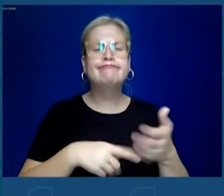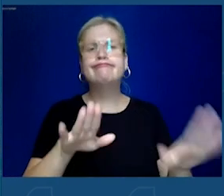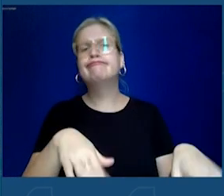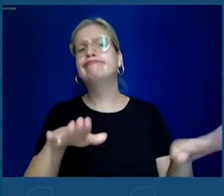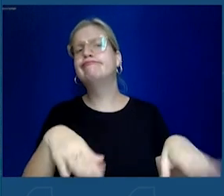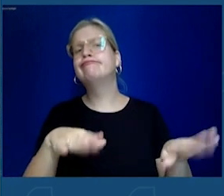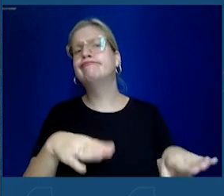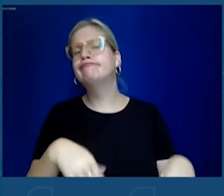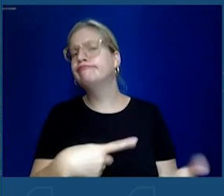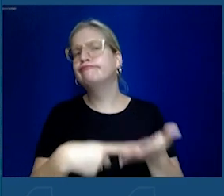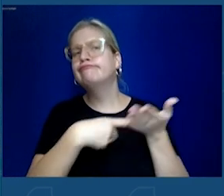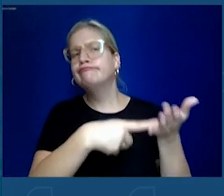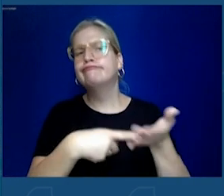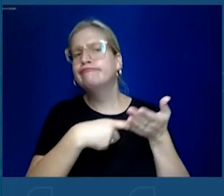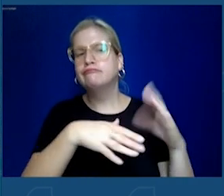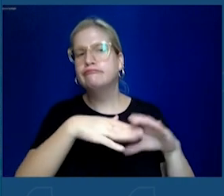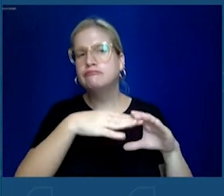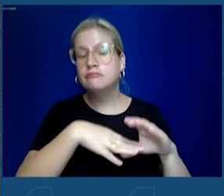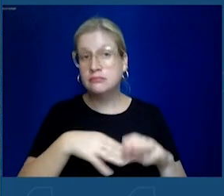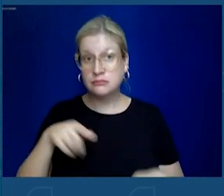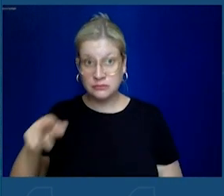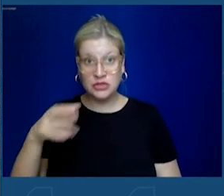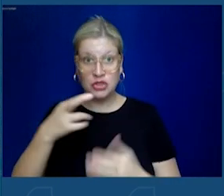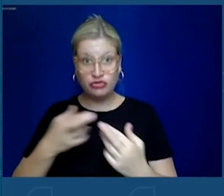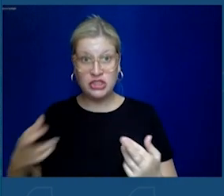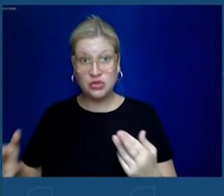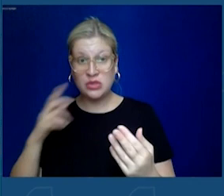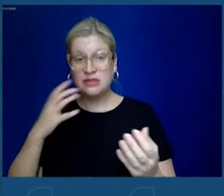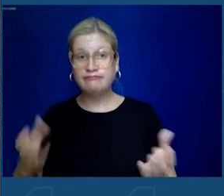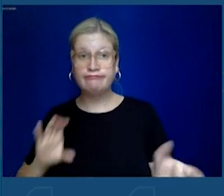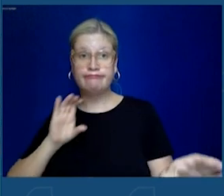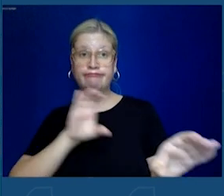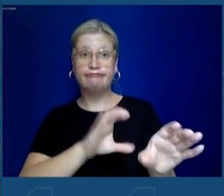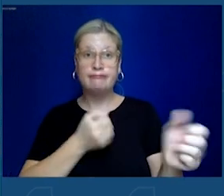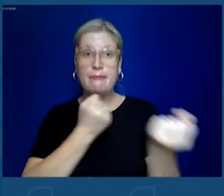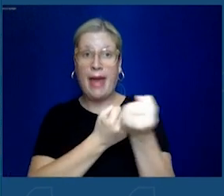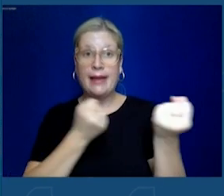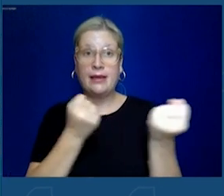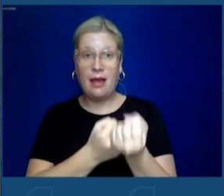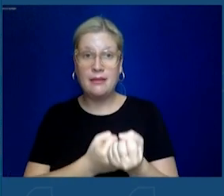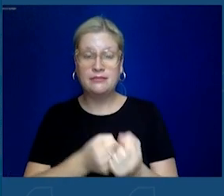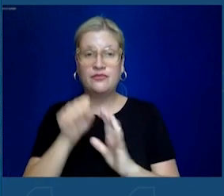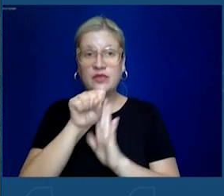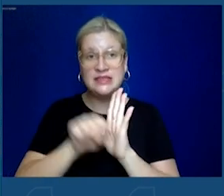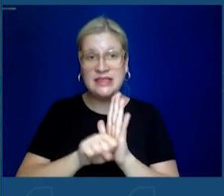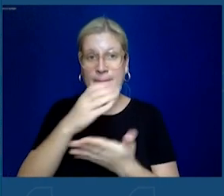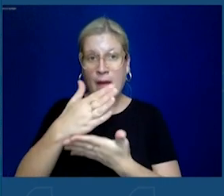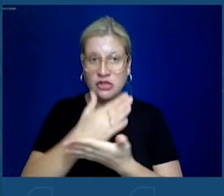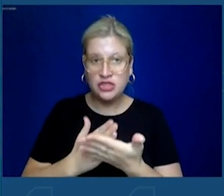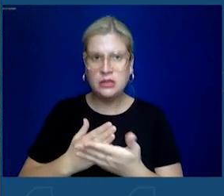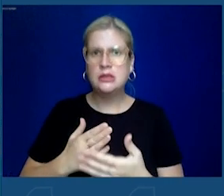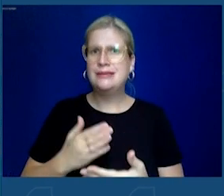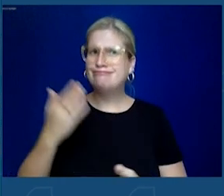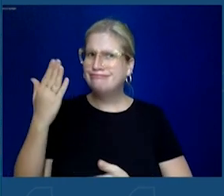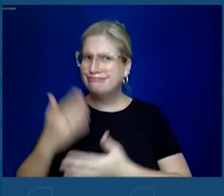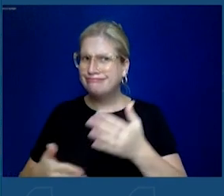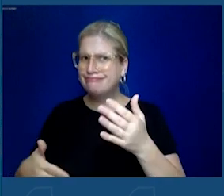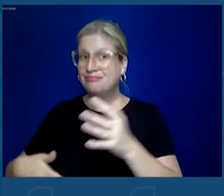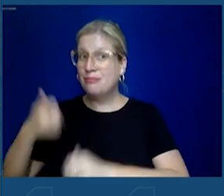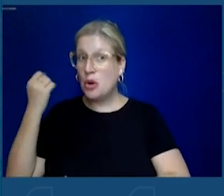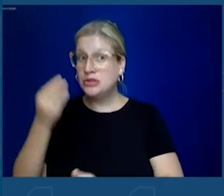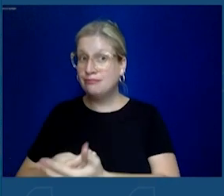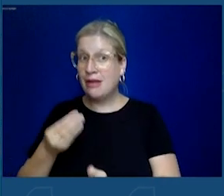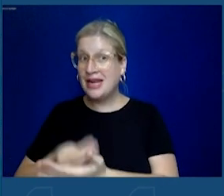put resources behind it in the state budget, some of the most money in the history of